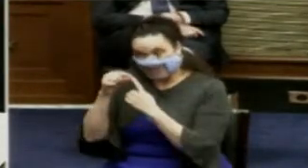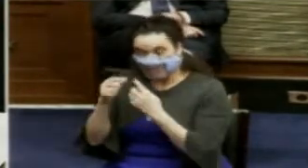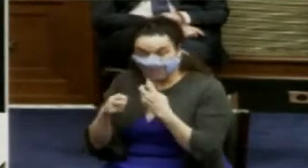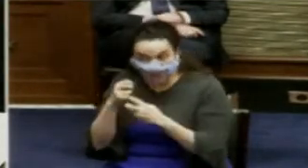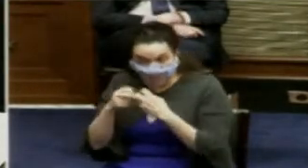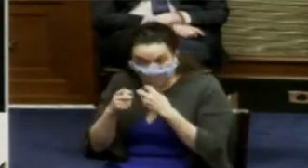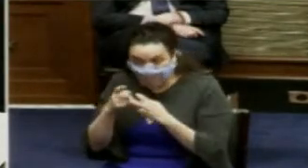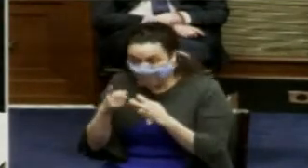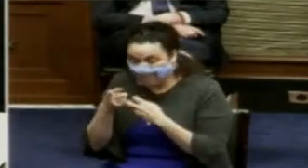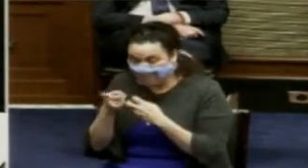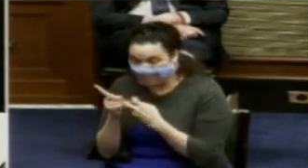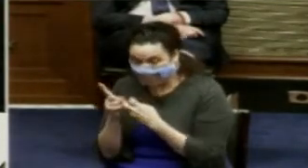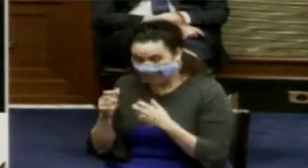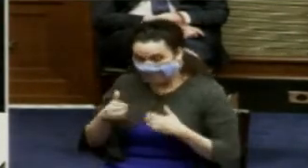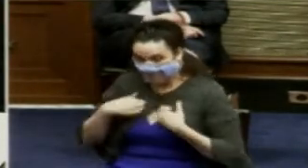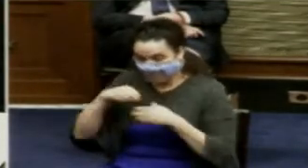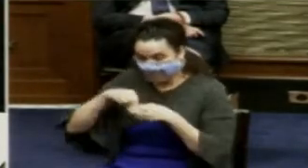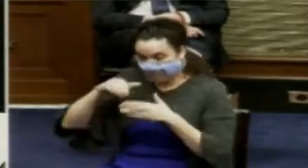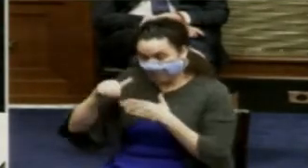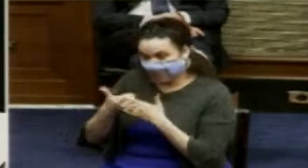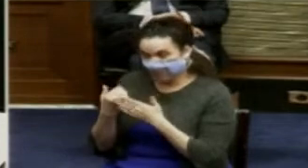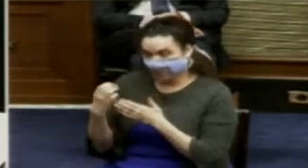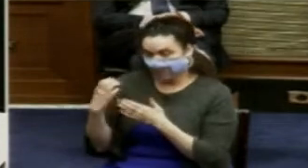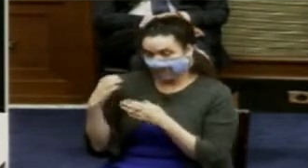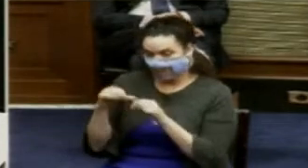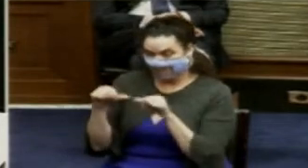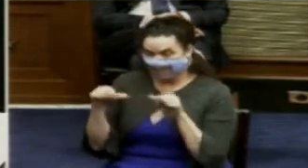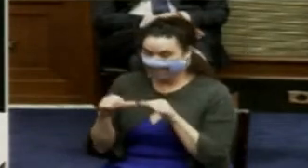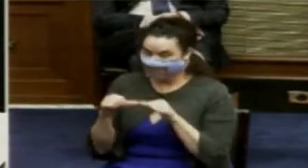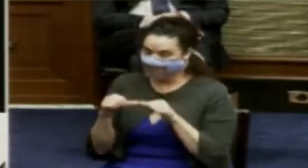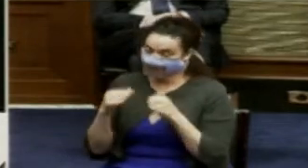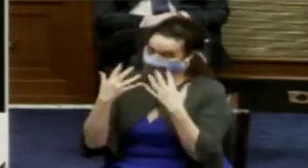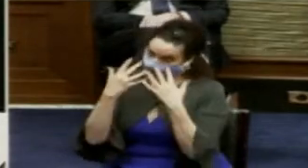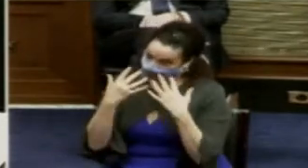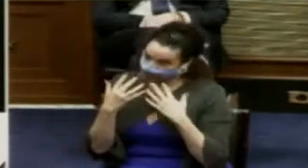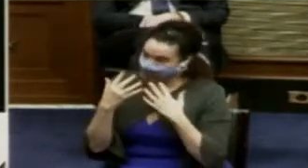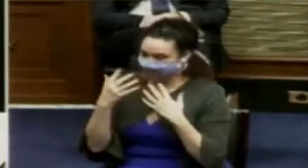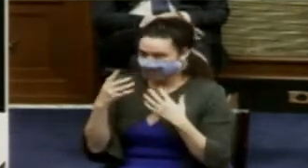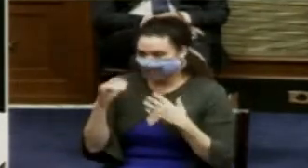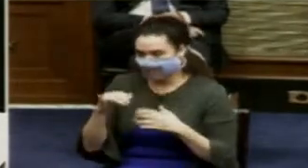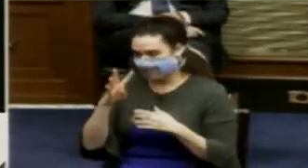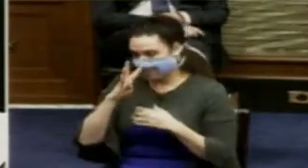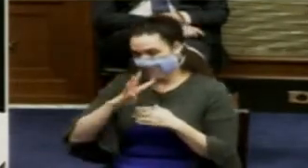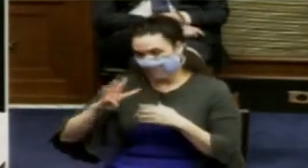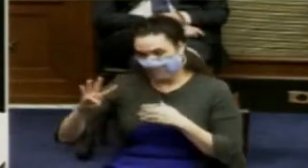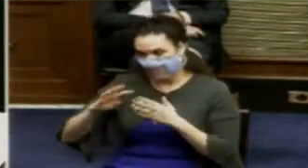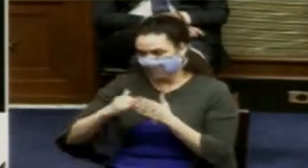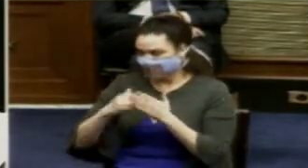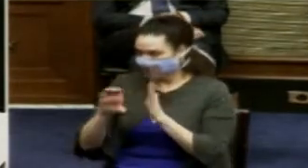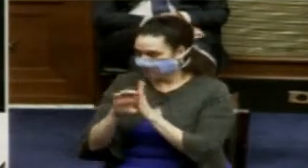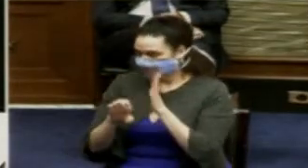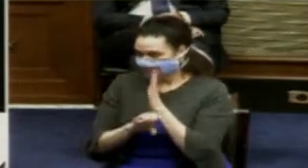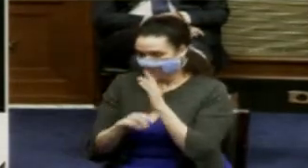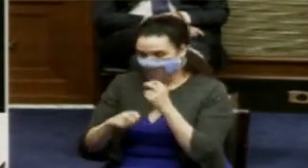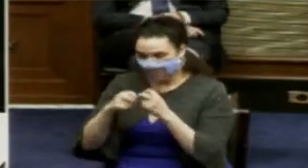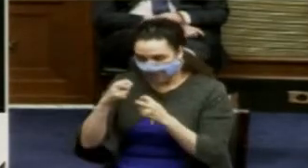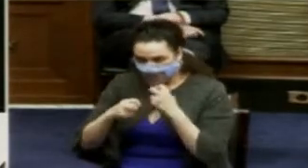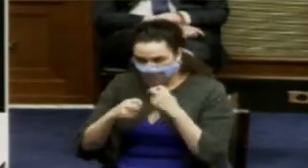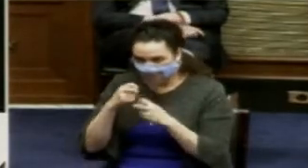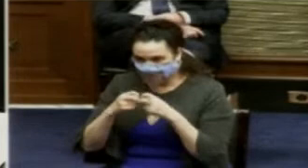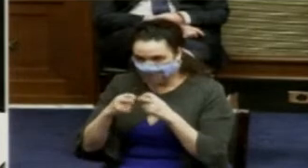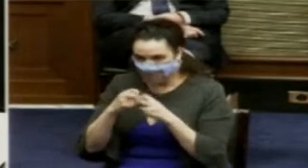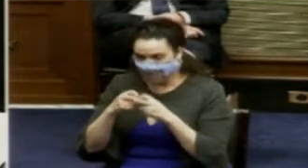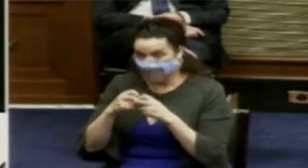And unfortunately, that doesn't deal with the constitutional issues and creates some of its own as well. But it